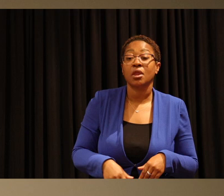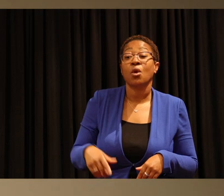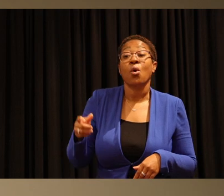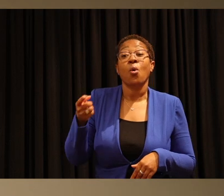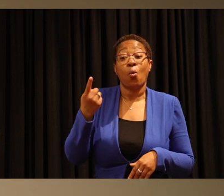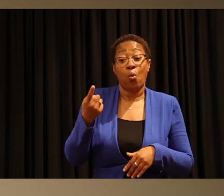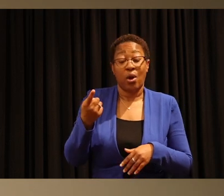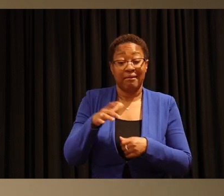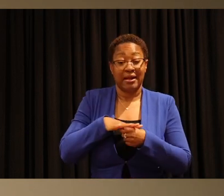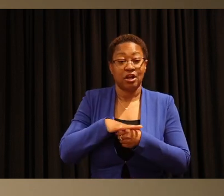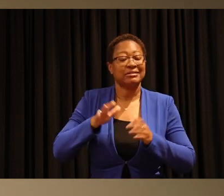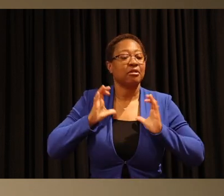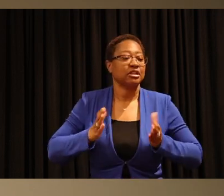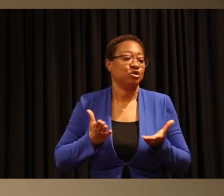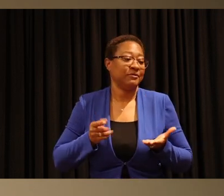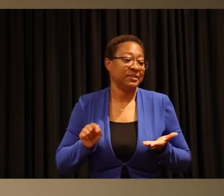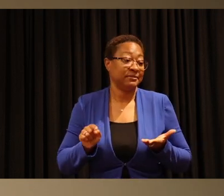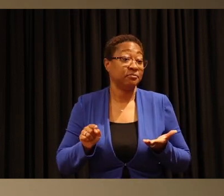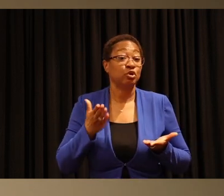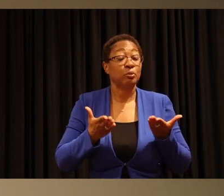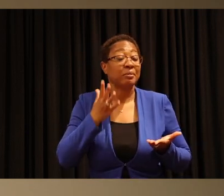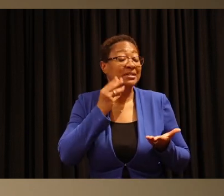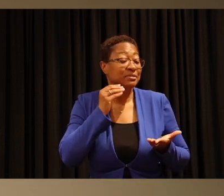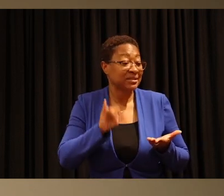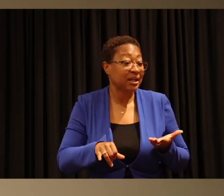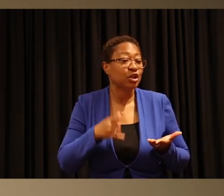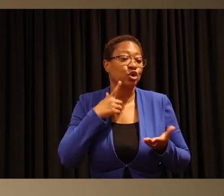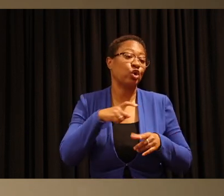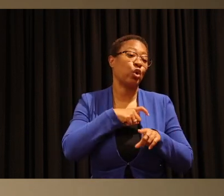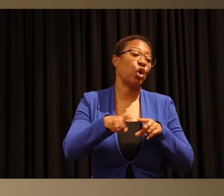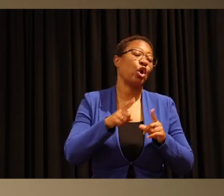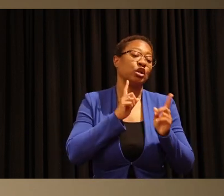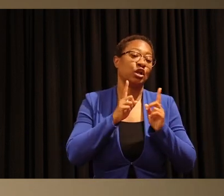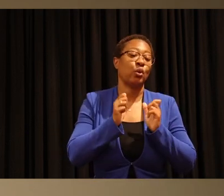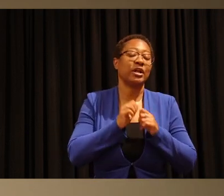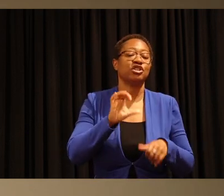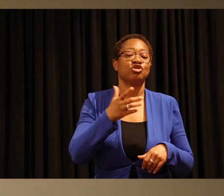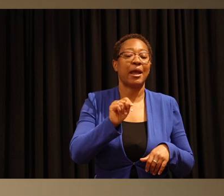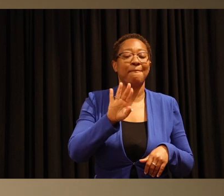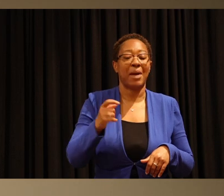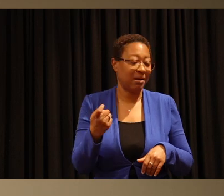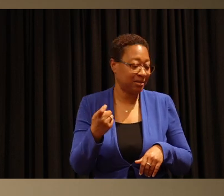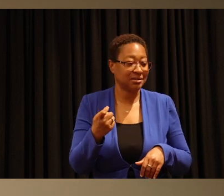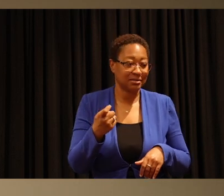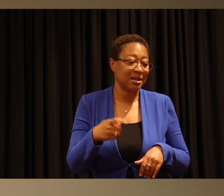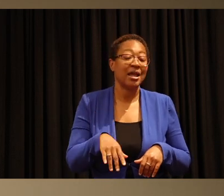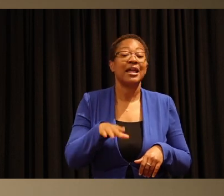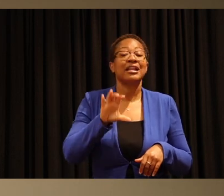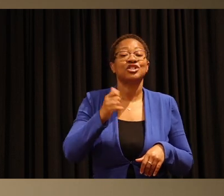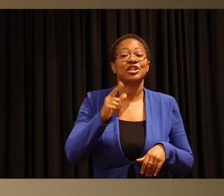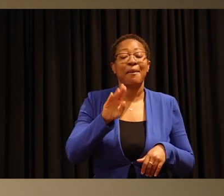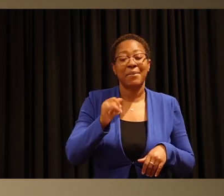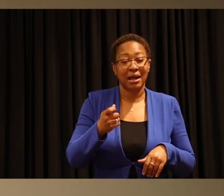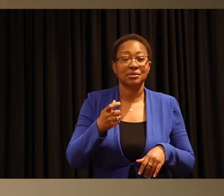lot is in customer service. And you've probably experienced mm-hmm. it. You've probably mm-hmm. called and talked to chatbots. Mm-hmm. And mm-hmm. chatbots get